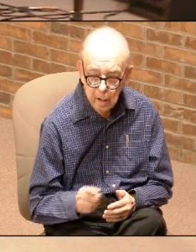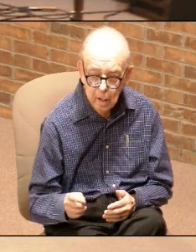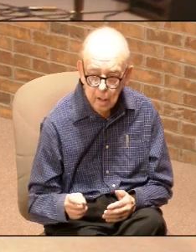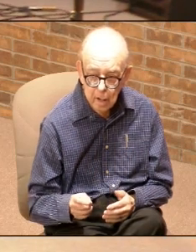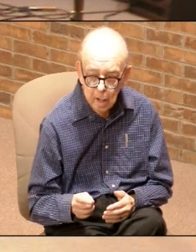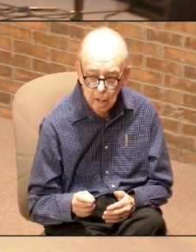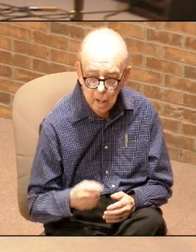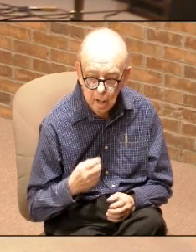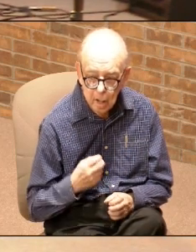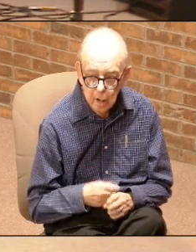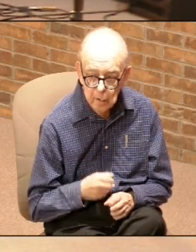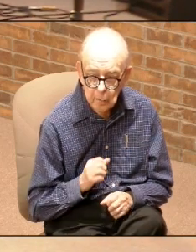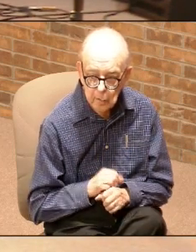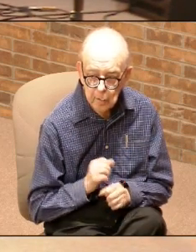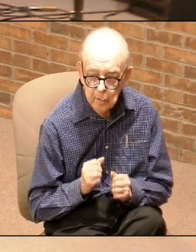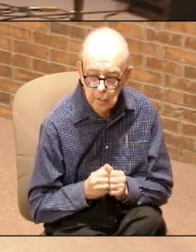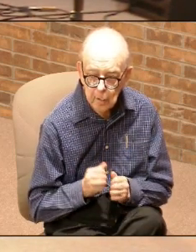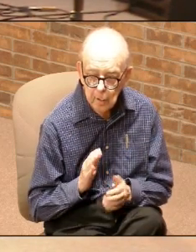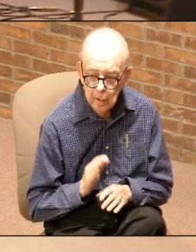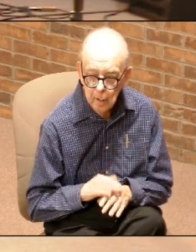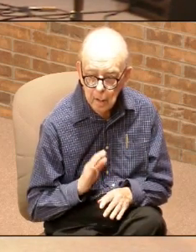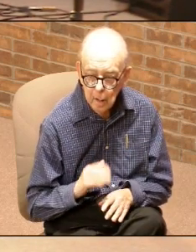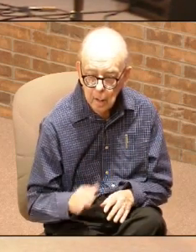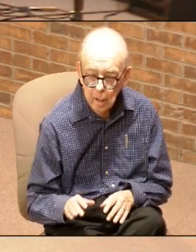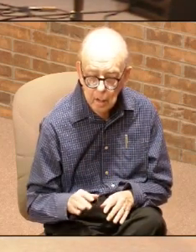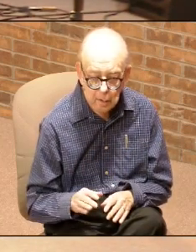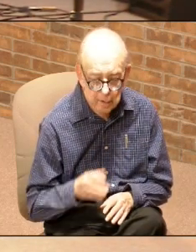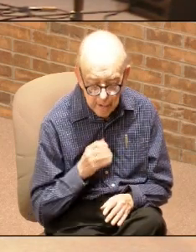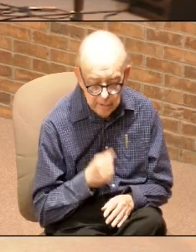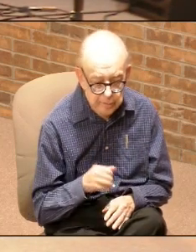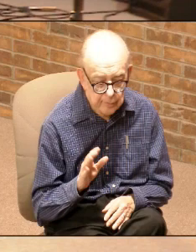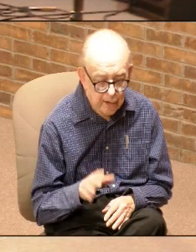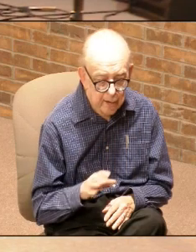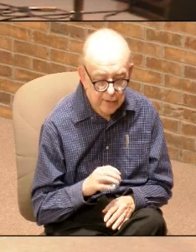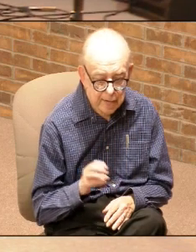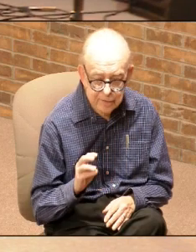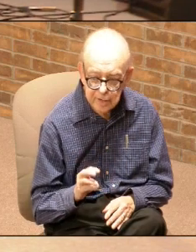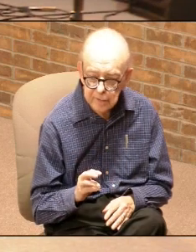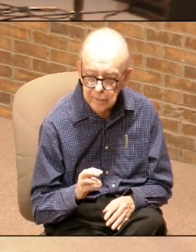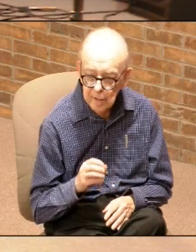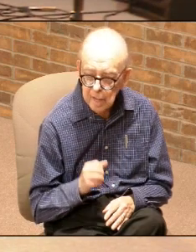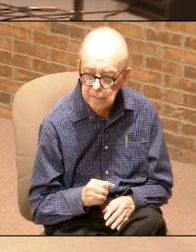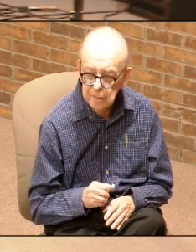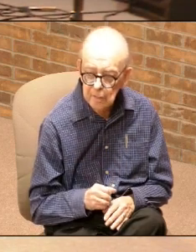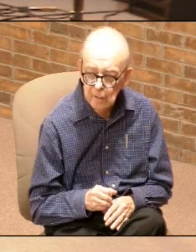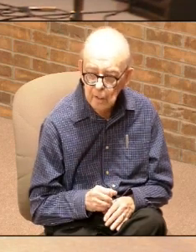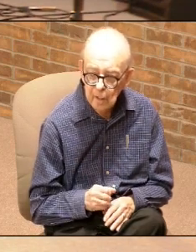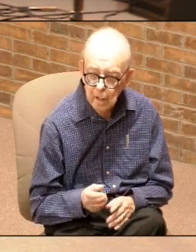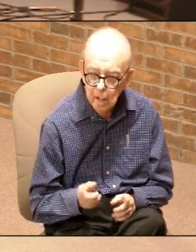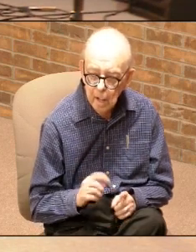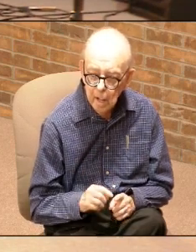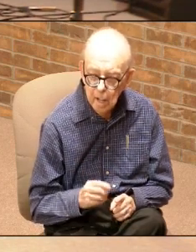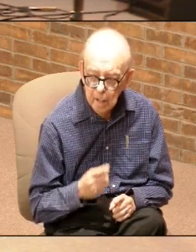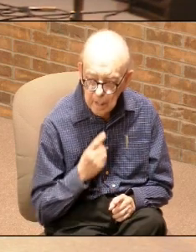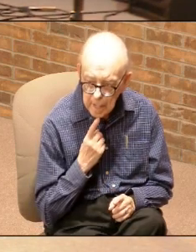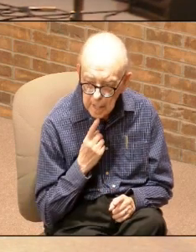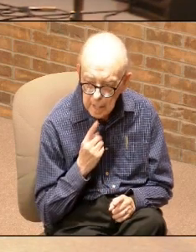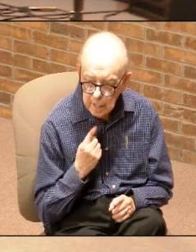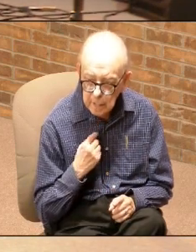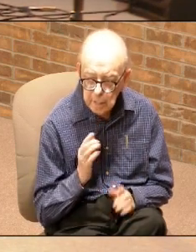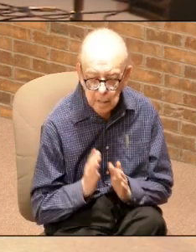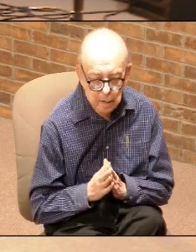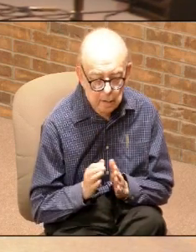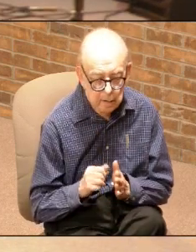Those are harder to work with than children that are 5 and 6 years old. But we seriously need to